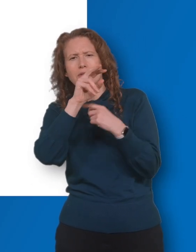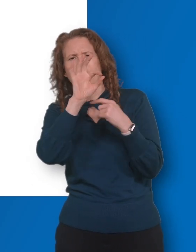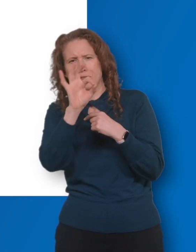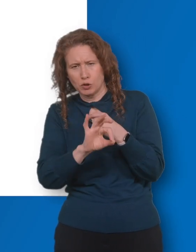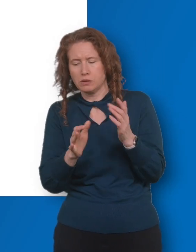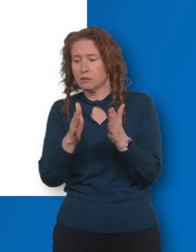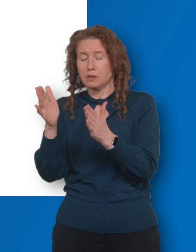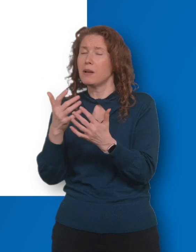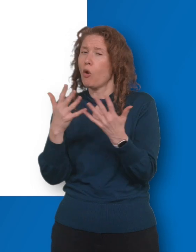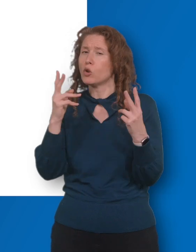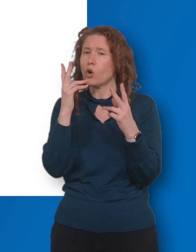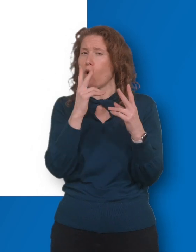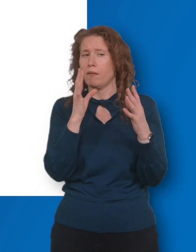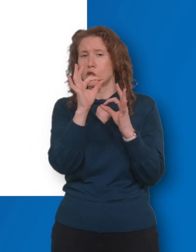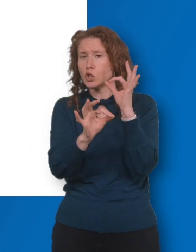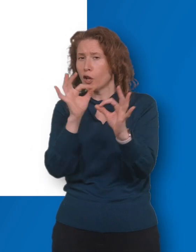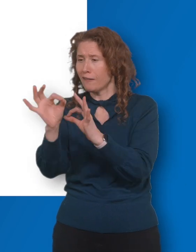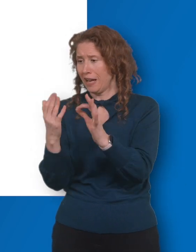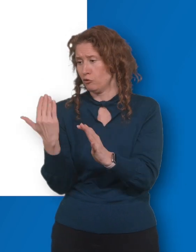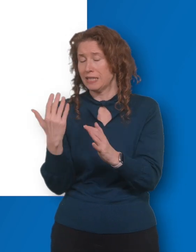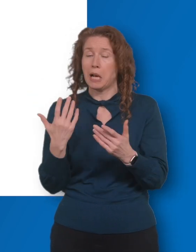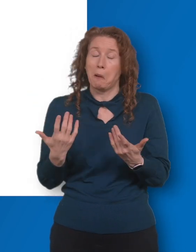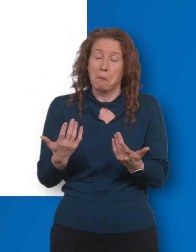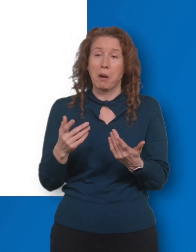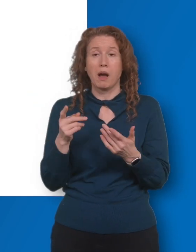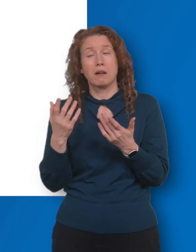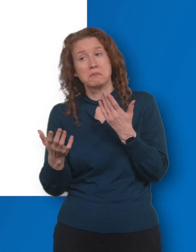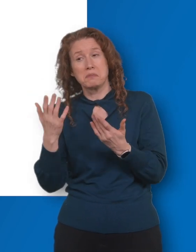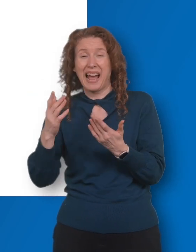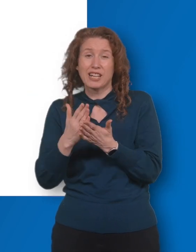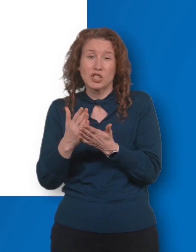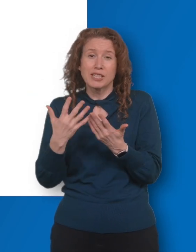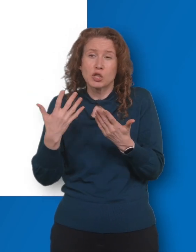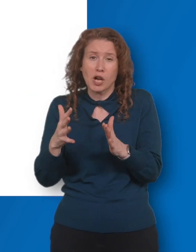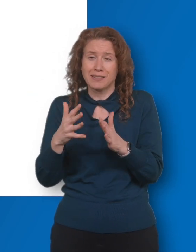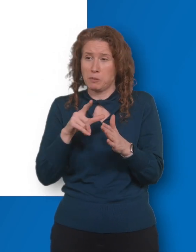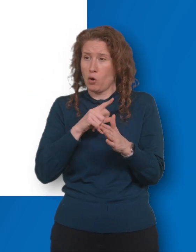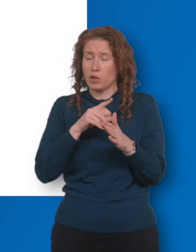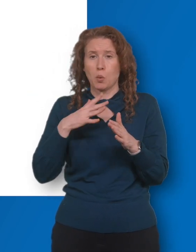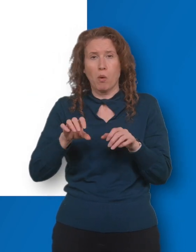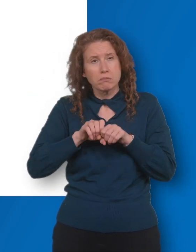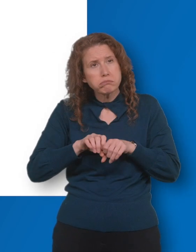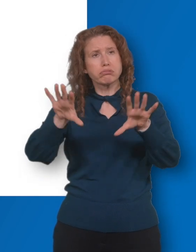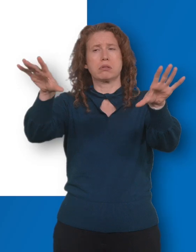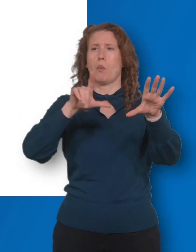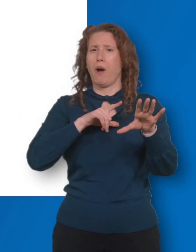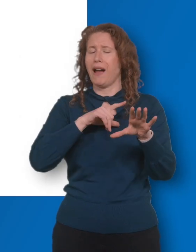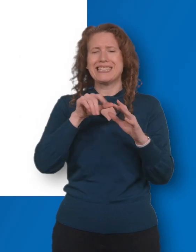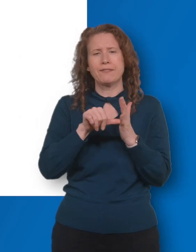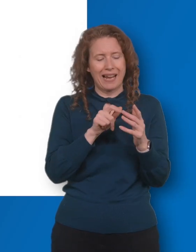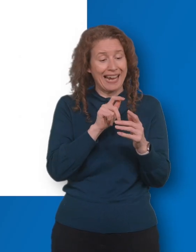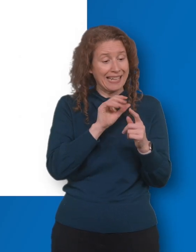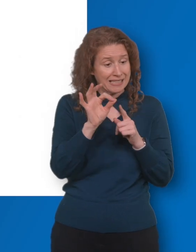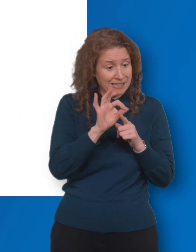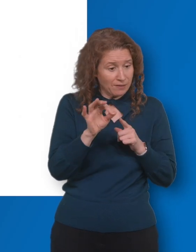surveys recently, for better for worse, simply for the geographical reach that you could not have with interviews or more in-depth